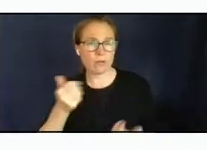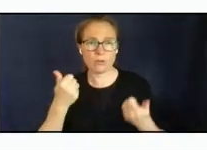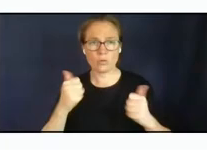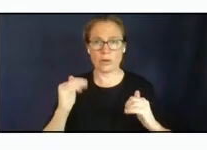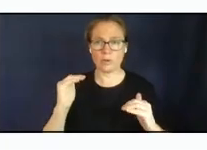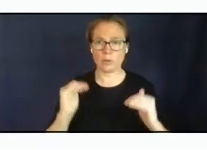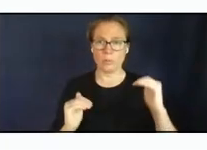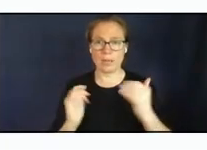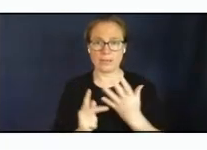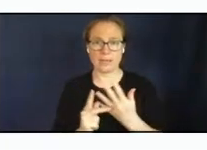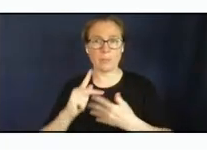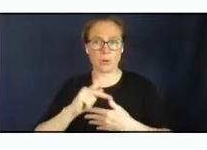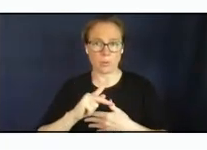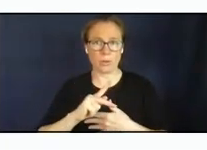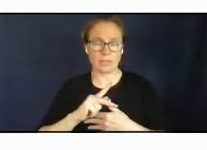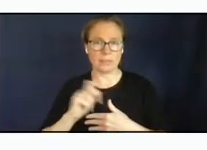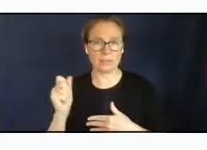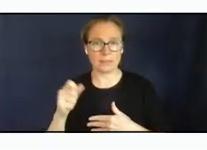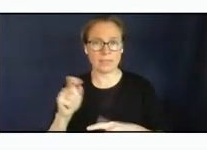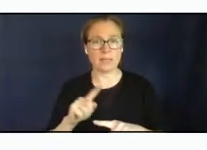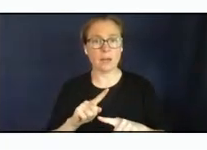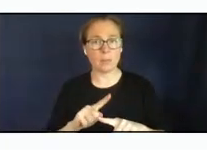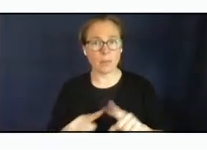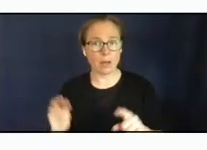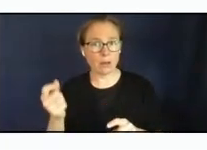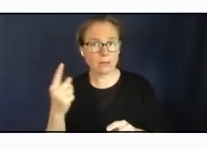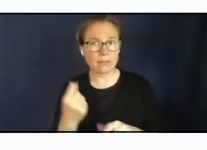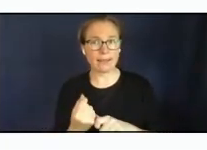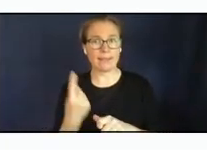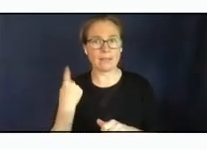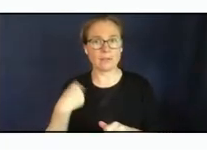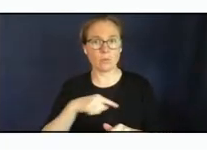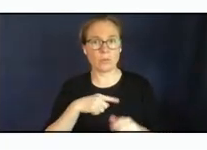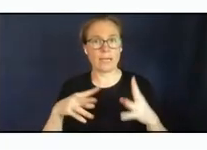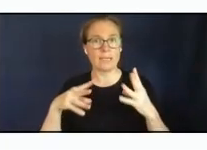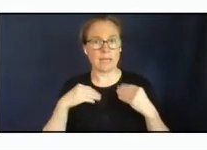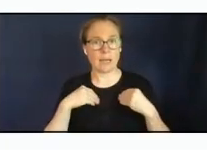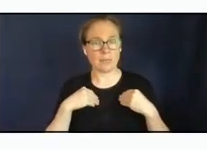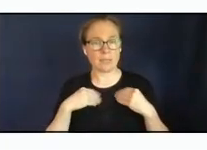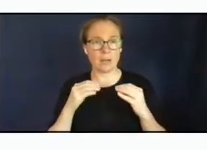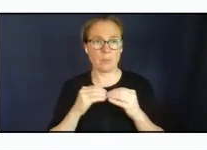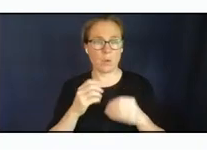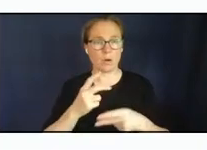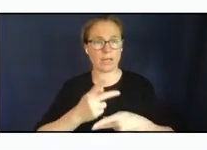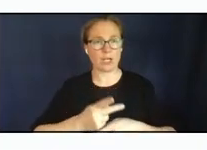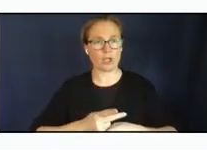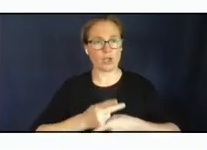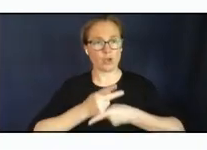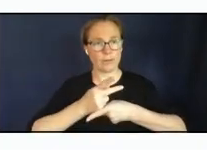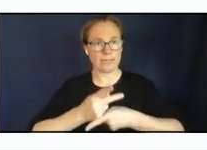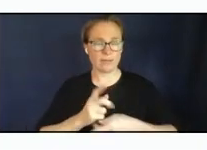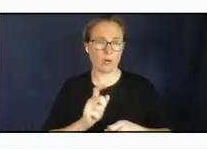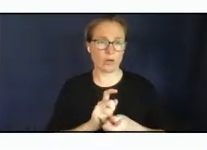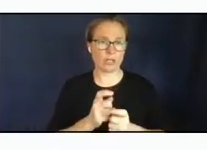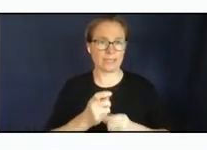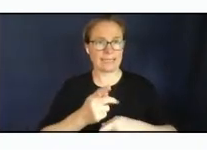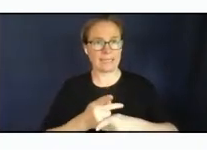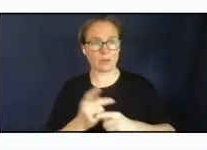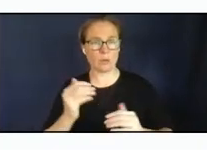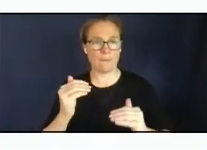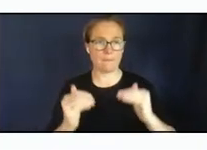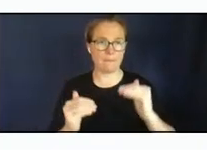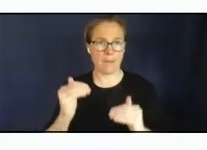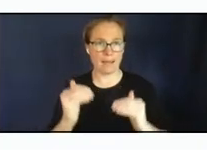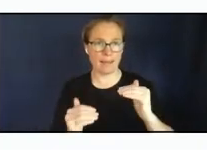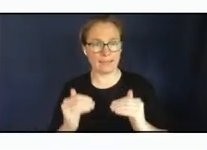that, last year we adopted a conservative or adjusted conservative balance given our budget knowing what